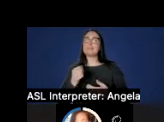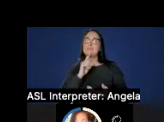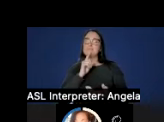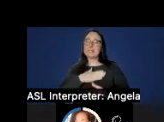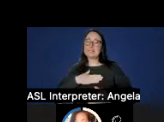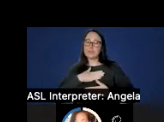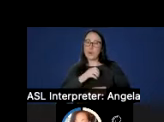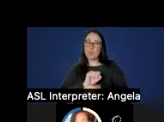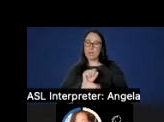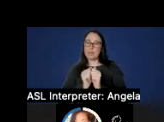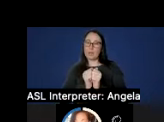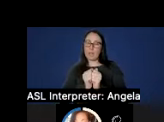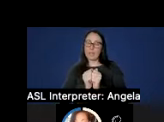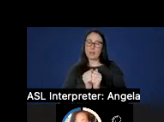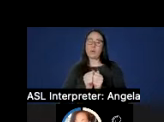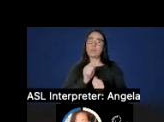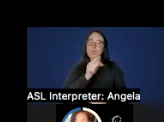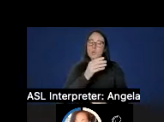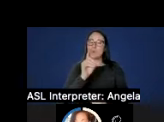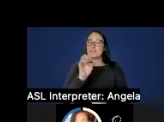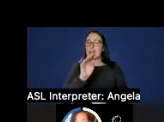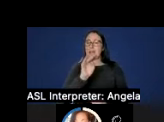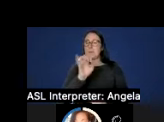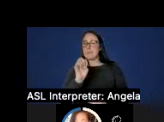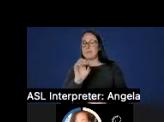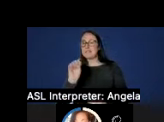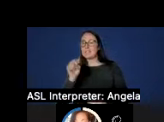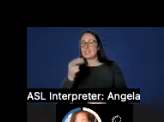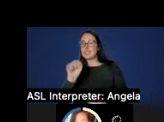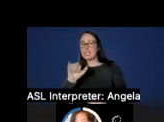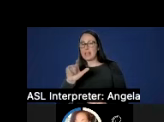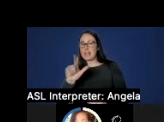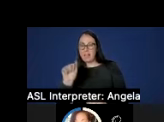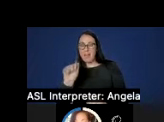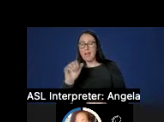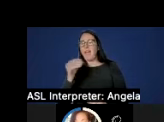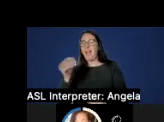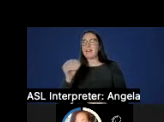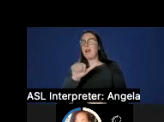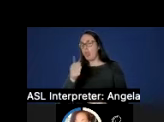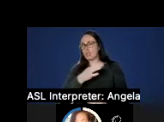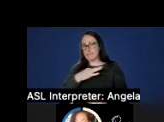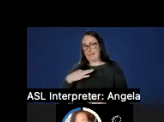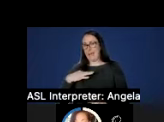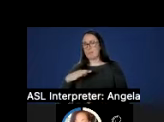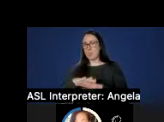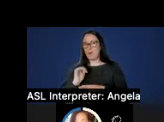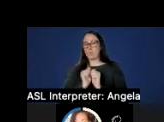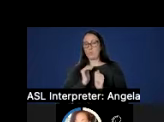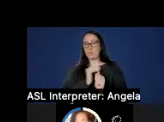have Shayla and some other folks from staff who are on with us today. As always, we